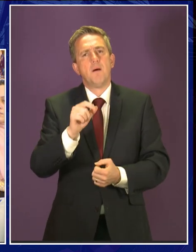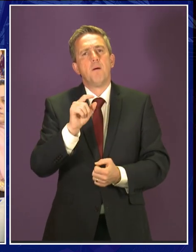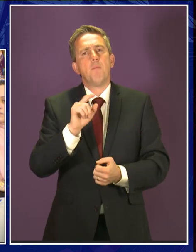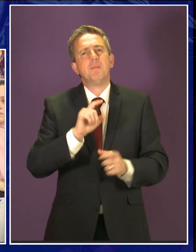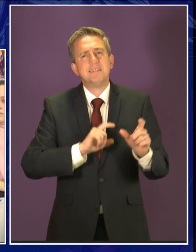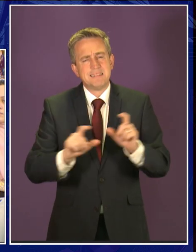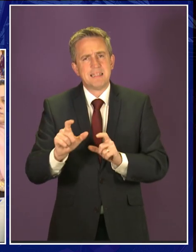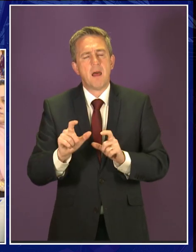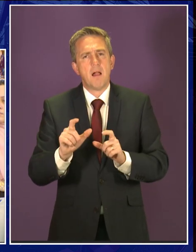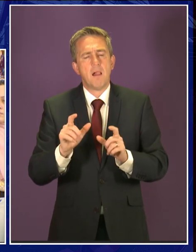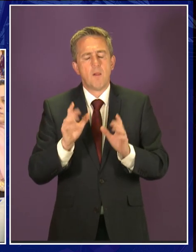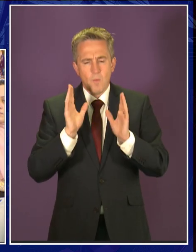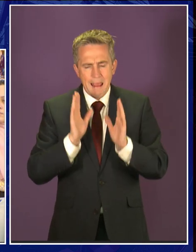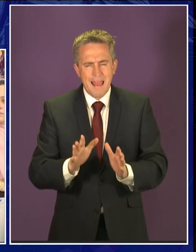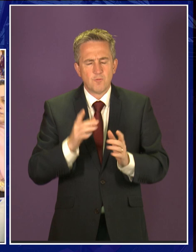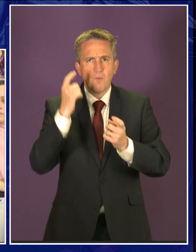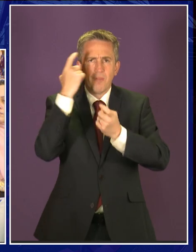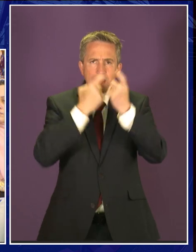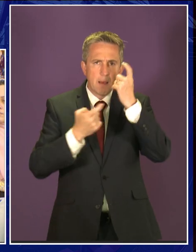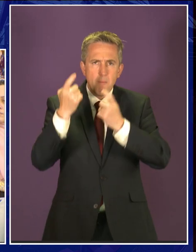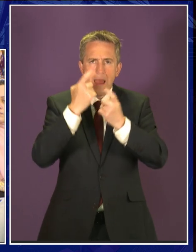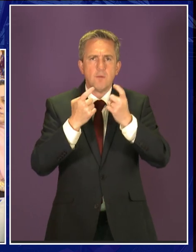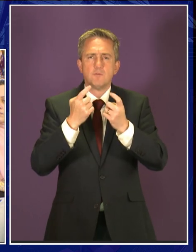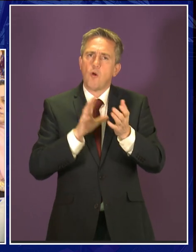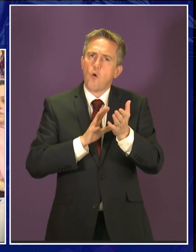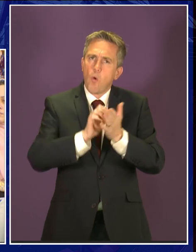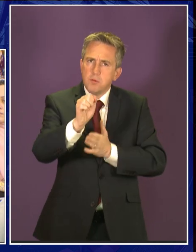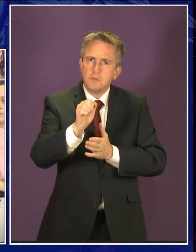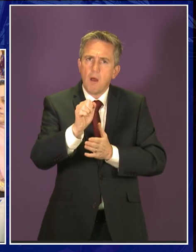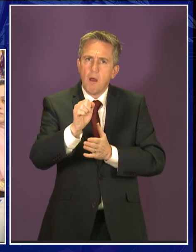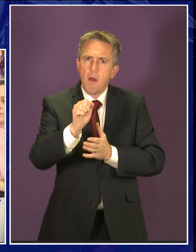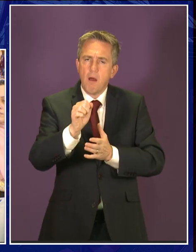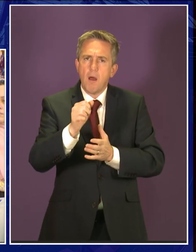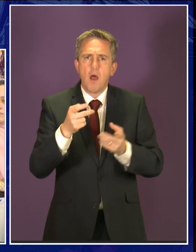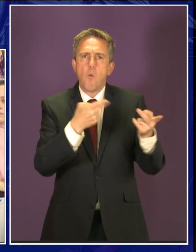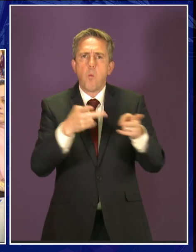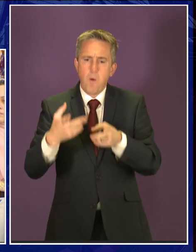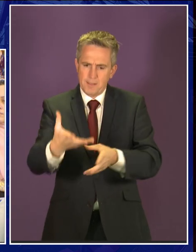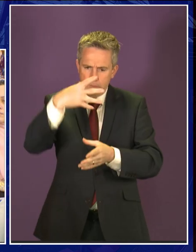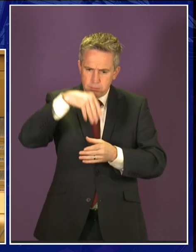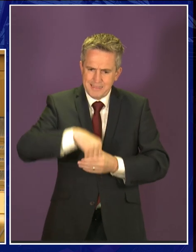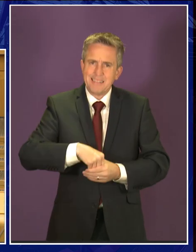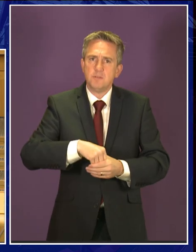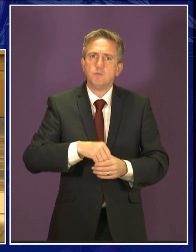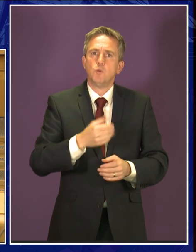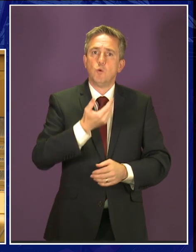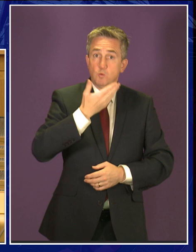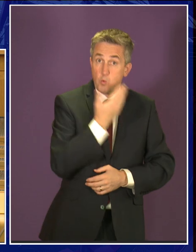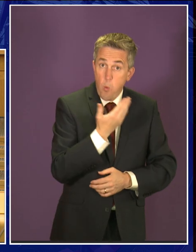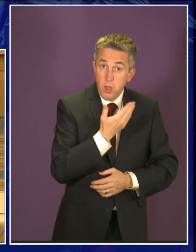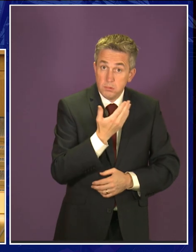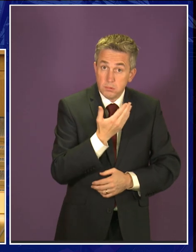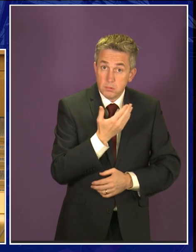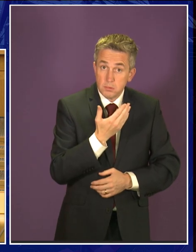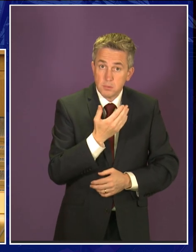to how we introduce culture into, firstly, our schools, into the spaces